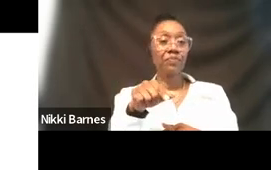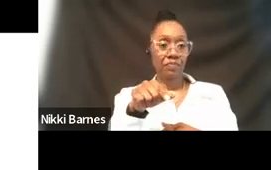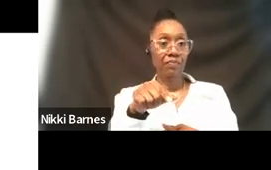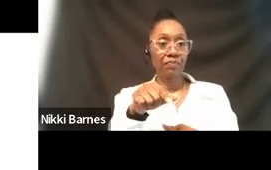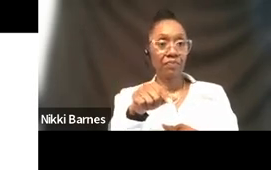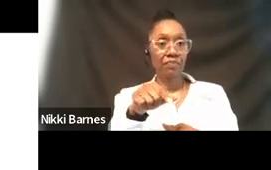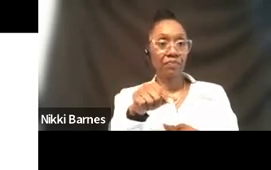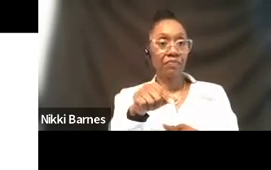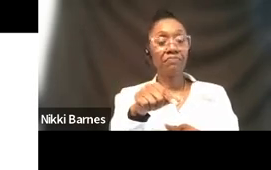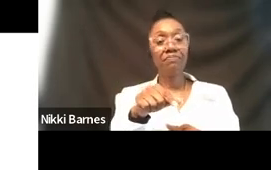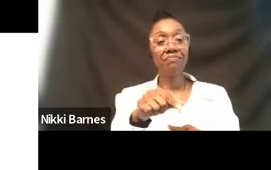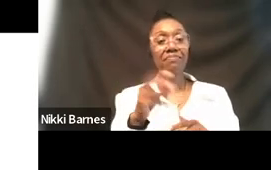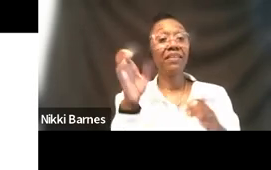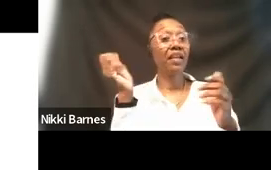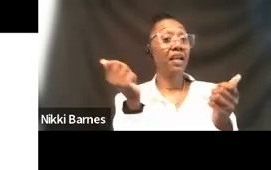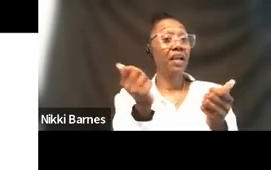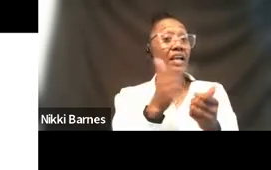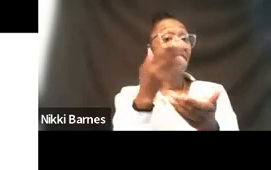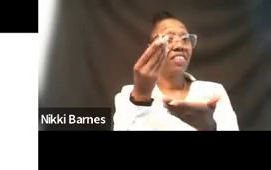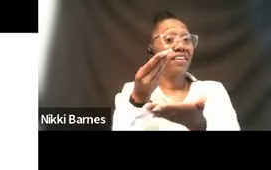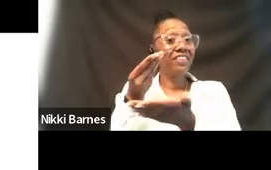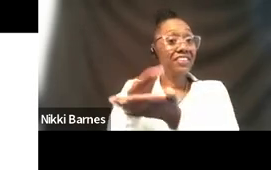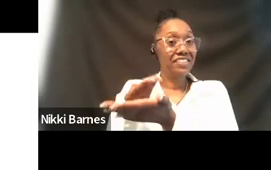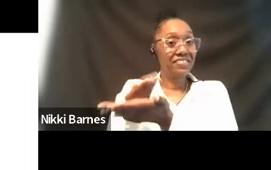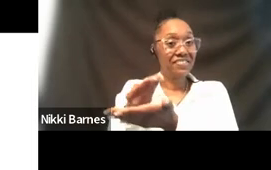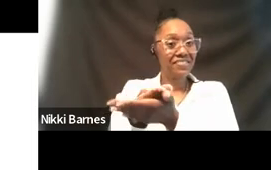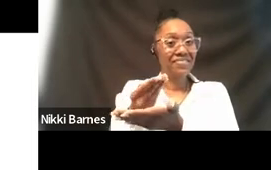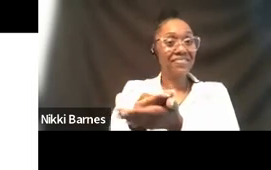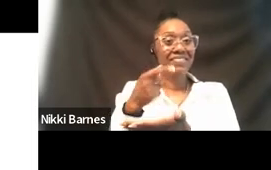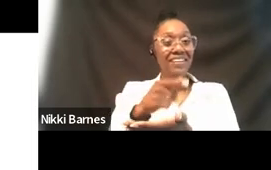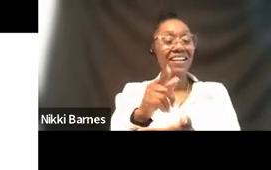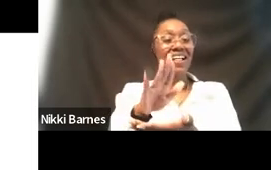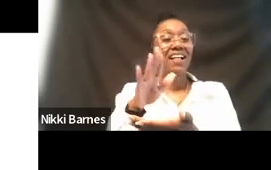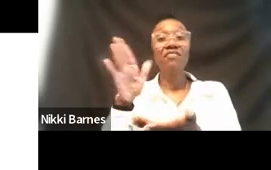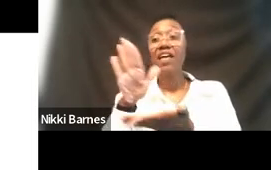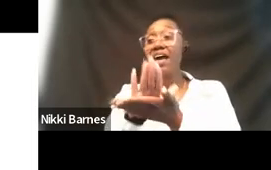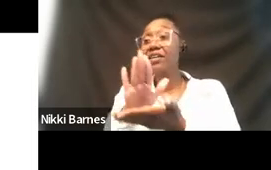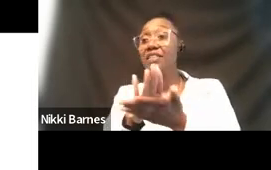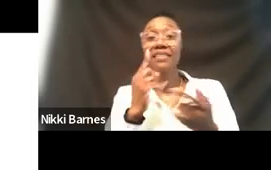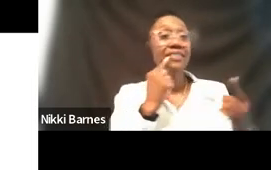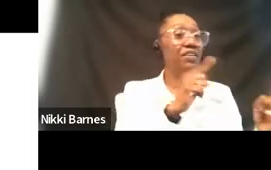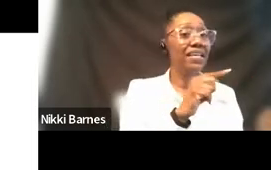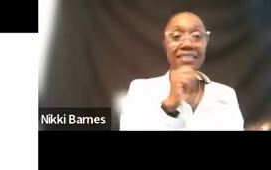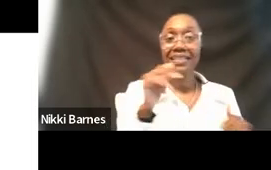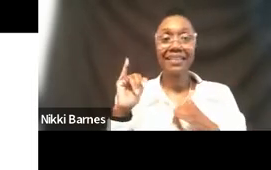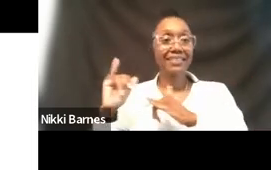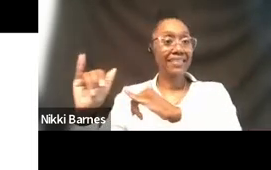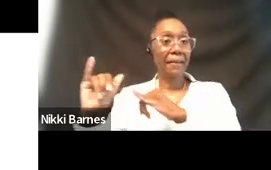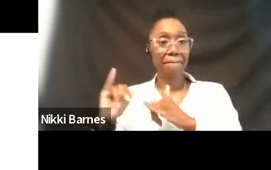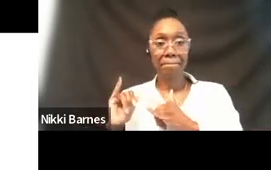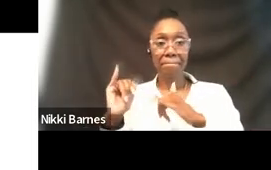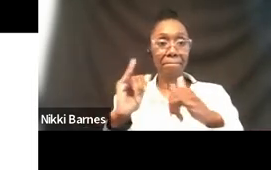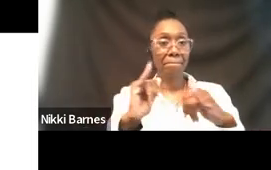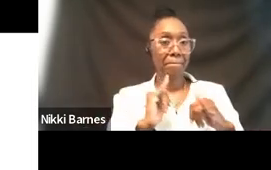there was something different. Their financial outcomes, their academic outcomes were not like mine. And so at first